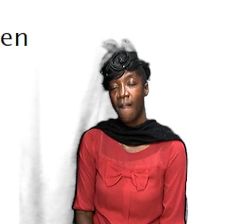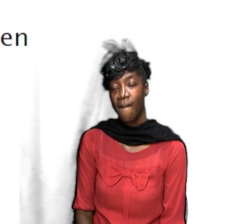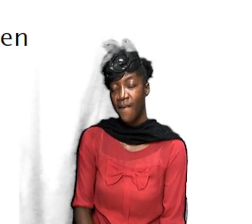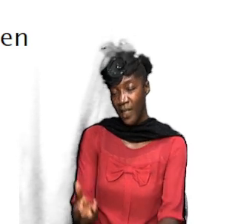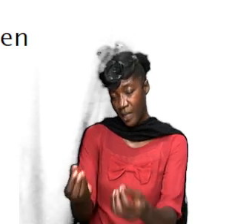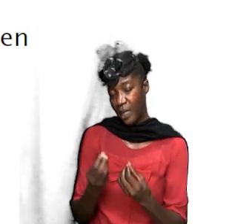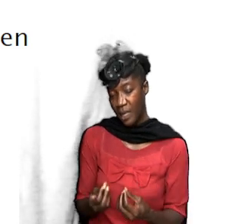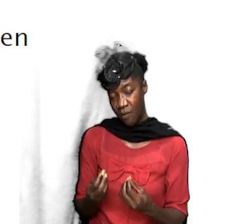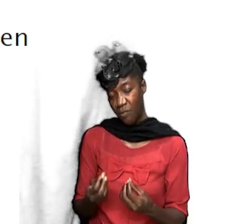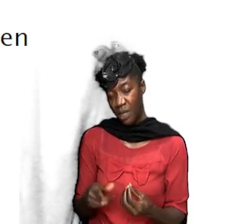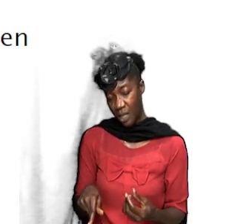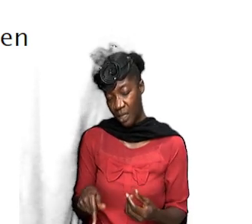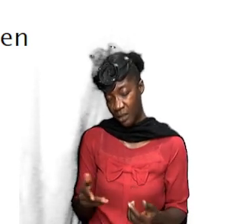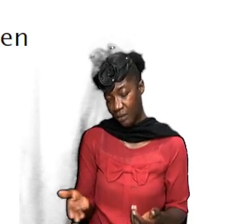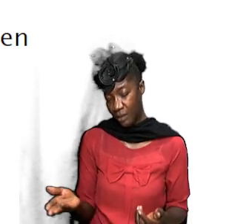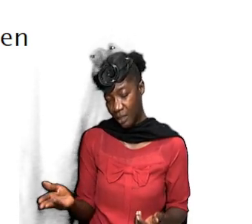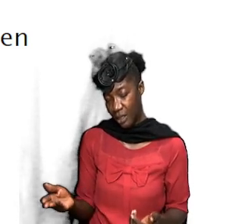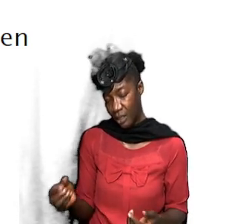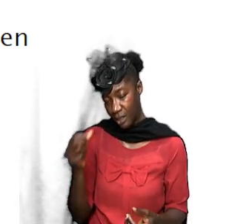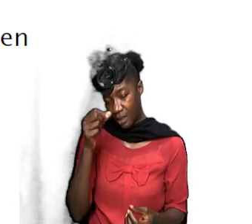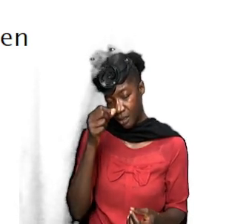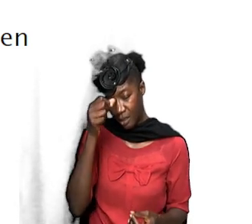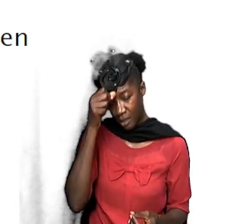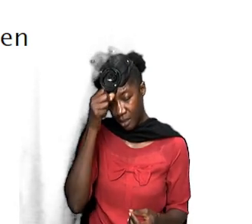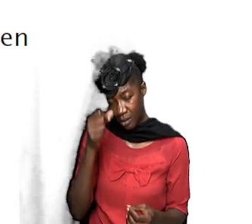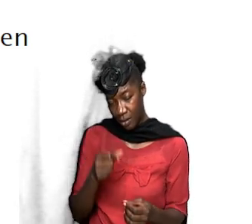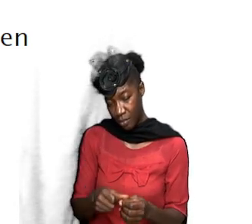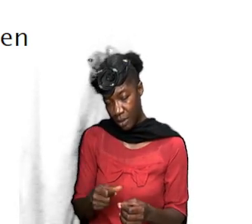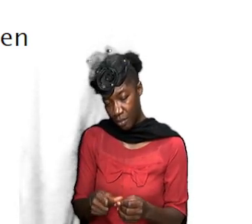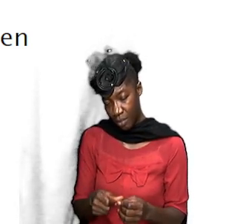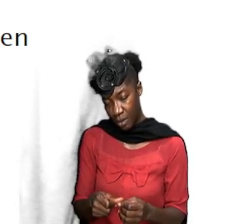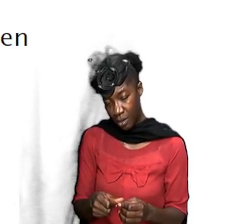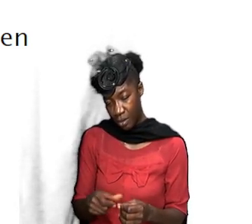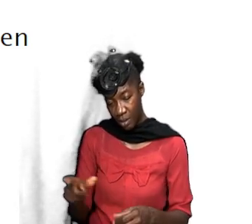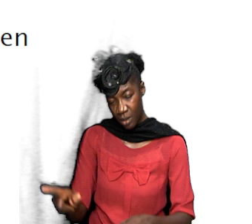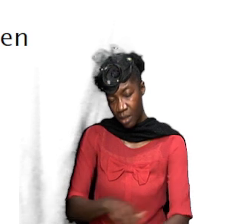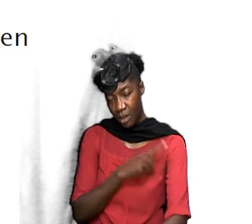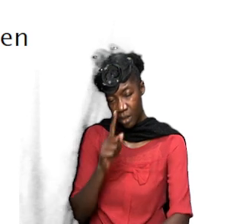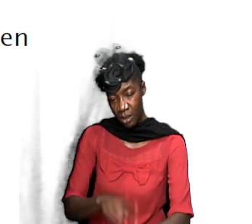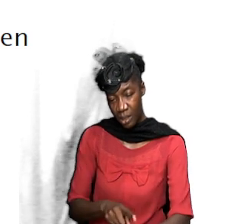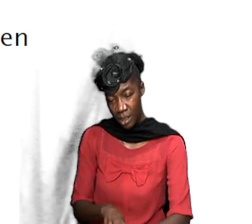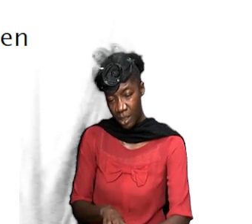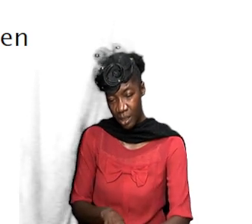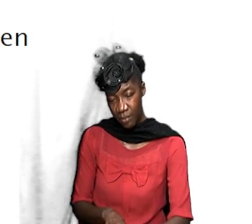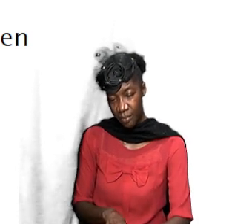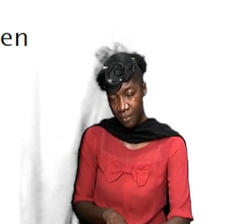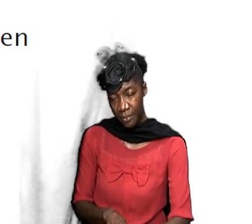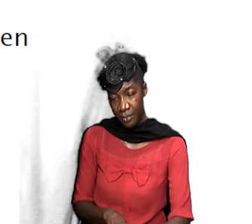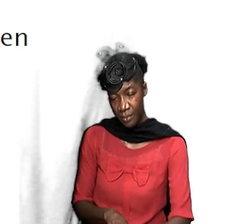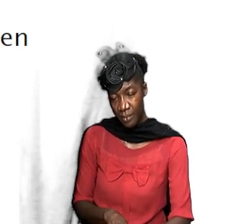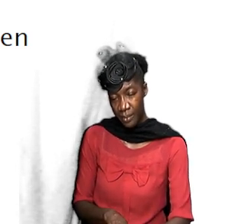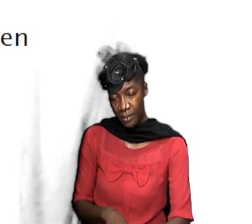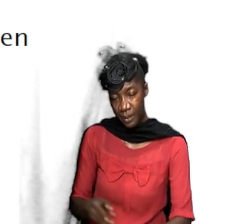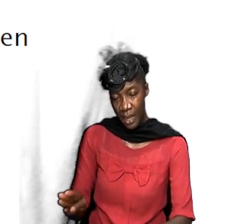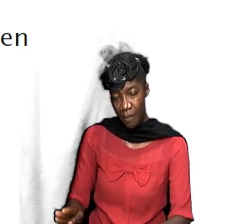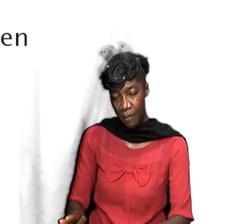give me this thing, daddy. I remember years ago when my eldest son was much